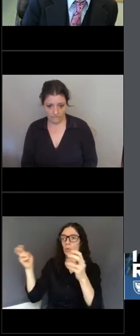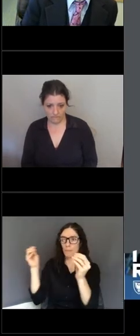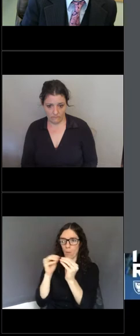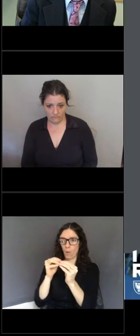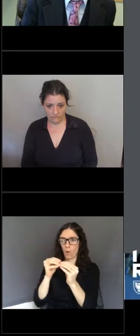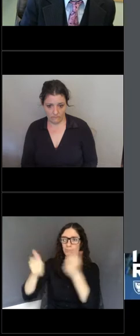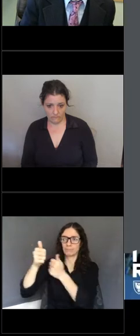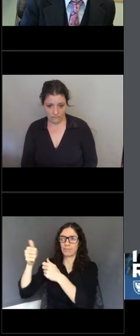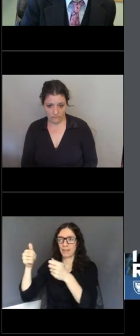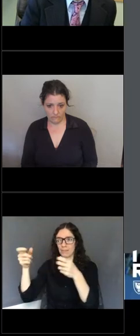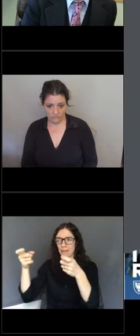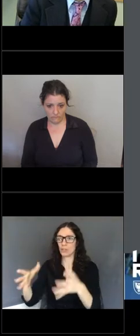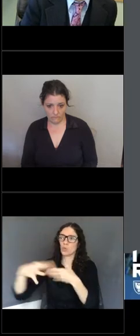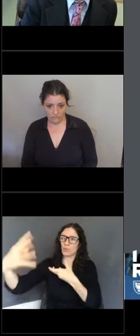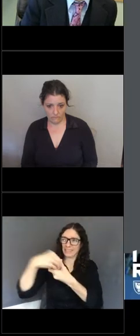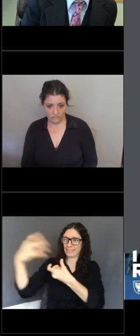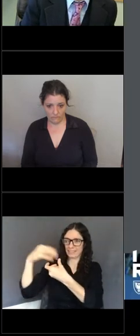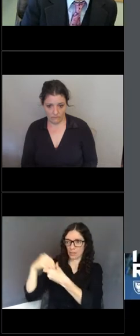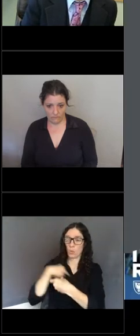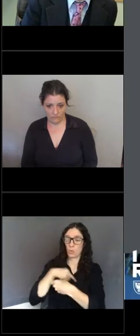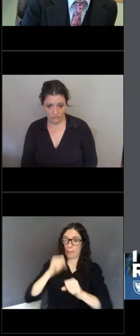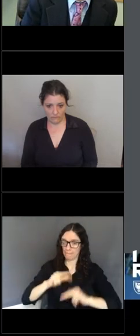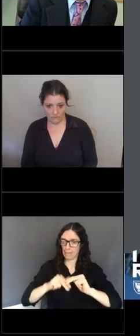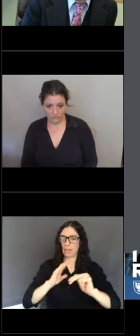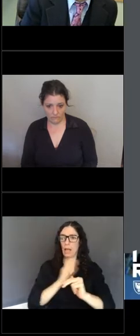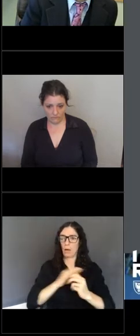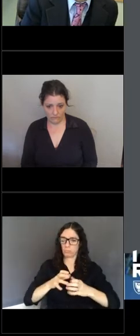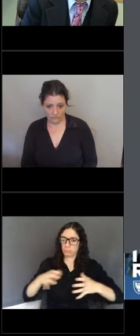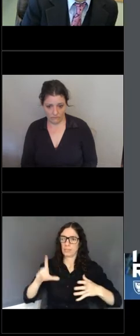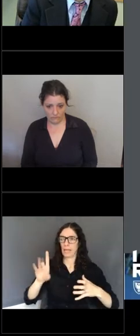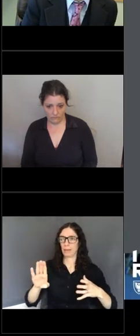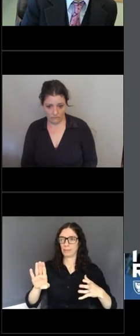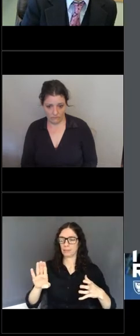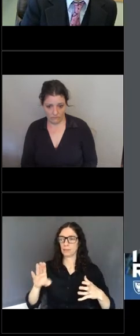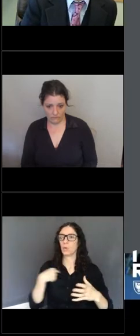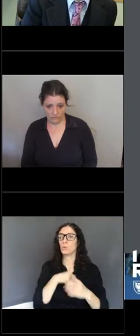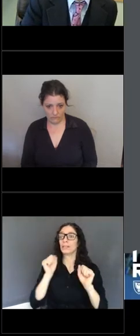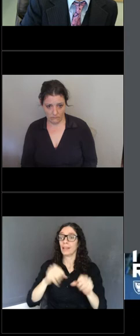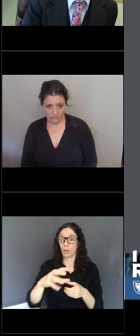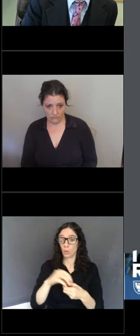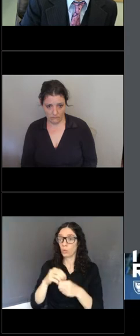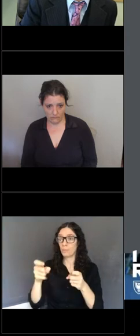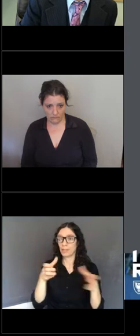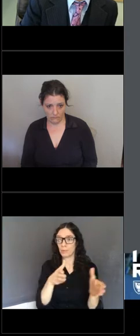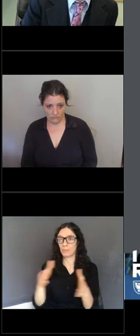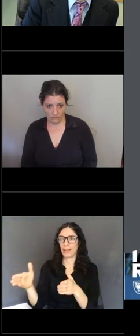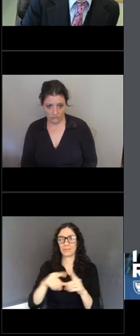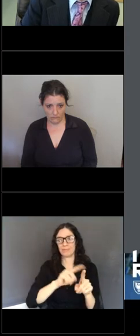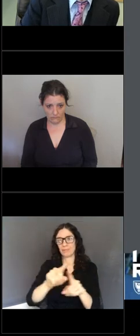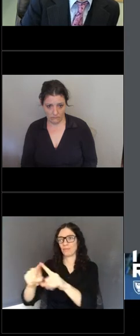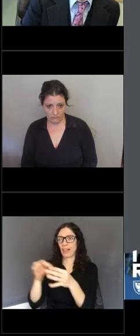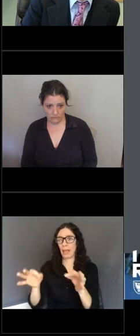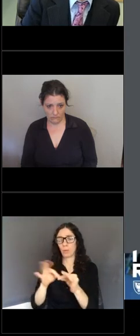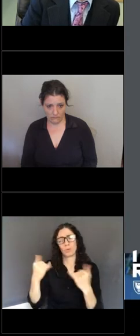database by including multiple management plans from a variety of languages, since right now we've concentrated primarily on